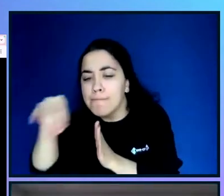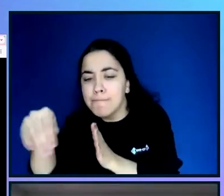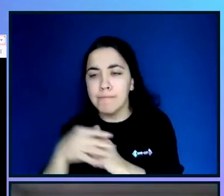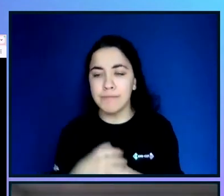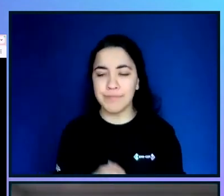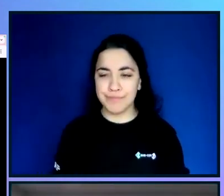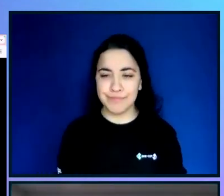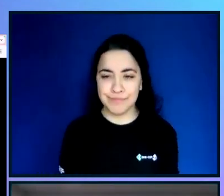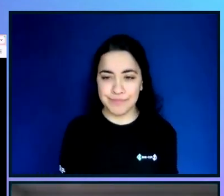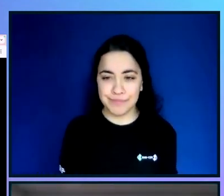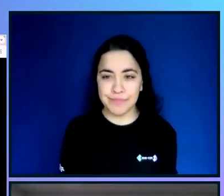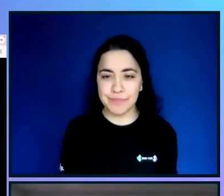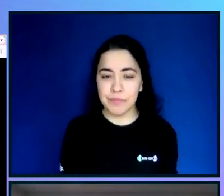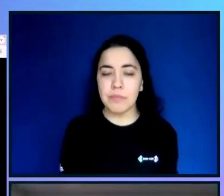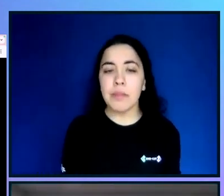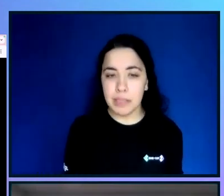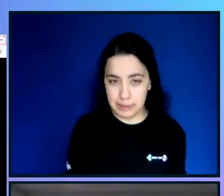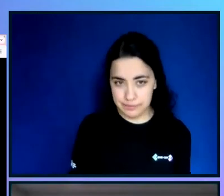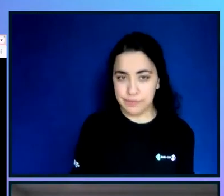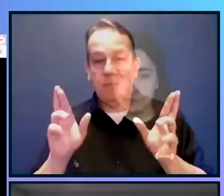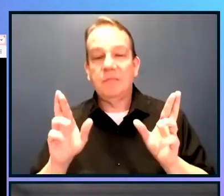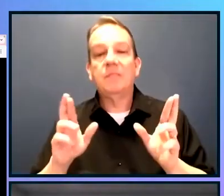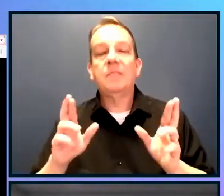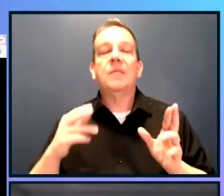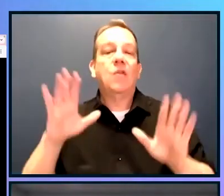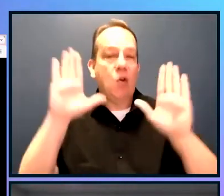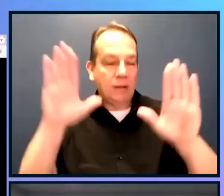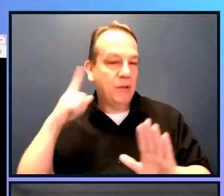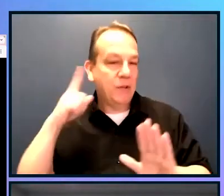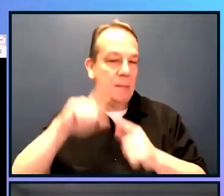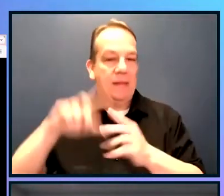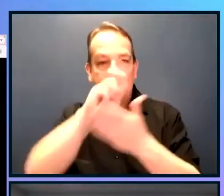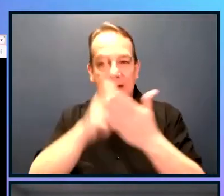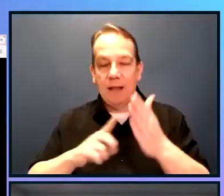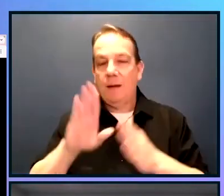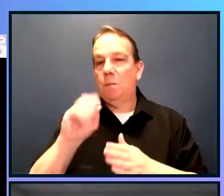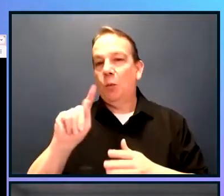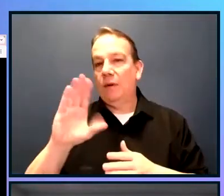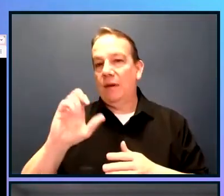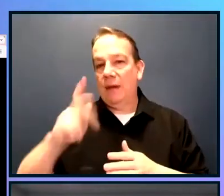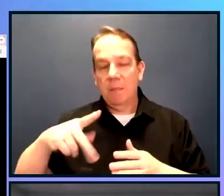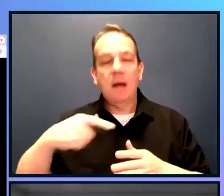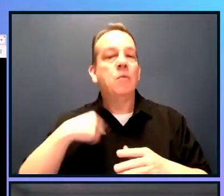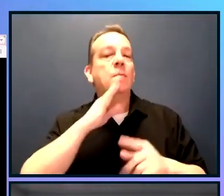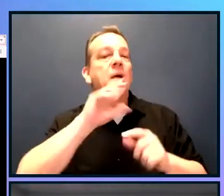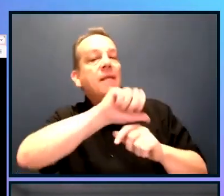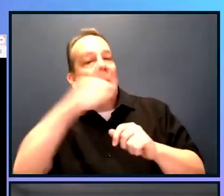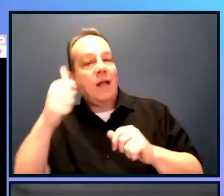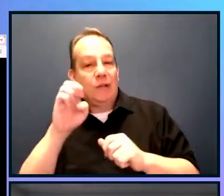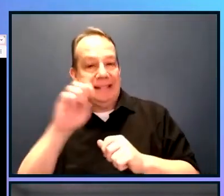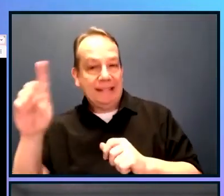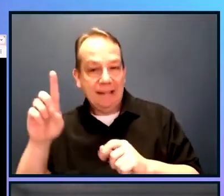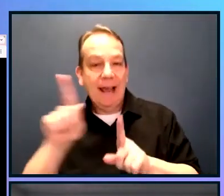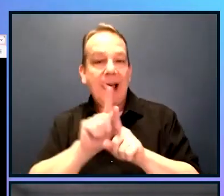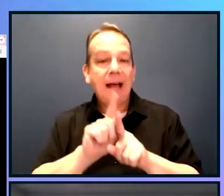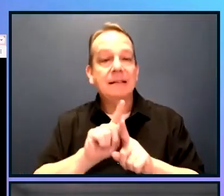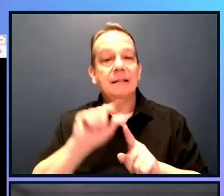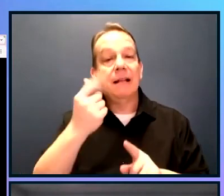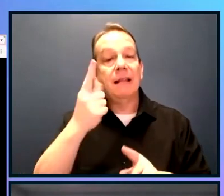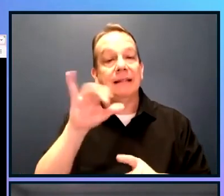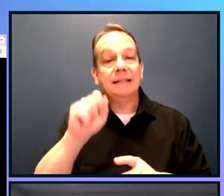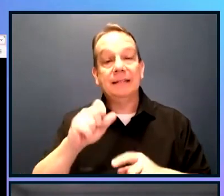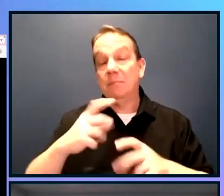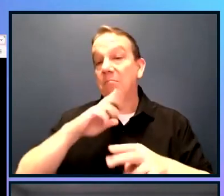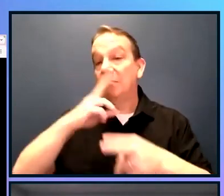Thanks, Alexis. So awesome to hear about the design bootcamp. I'm going to be talking to you about the other seed, as Alexis mentioned, which is our